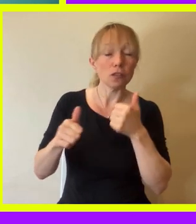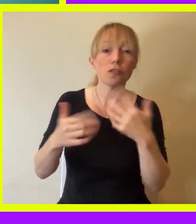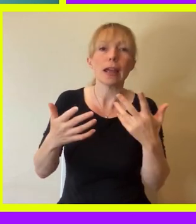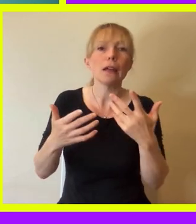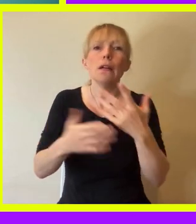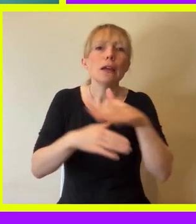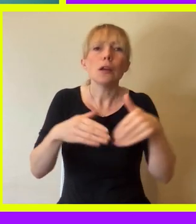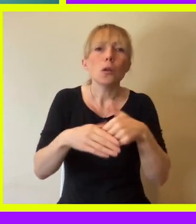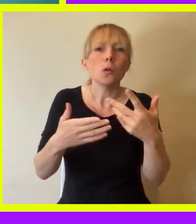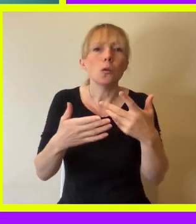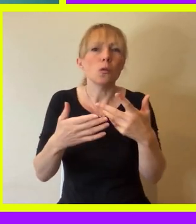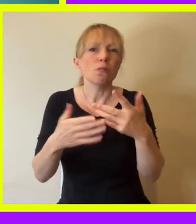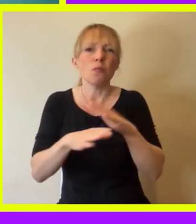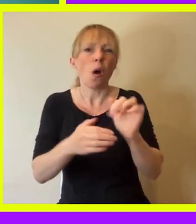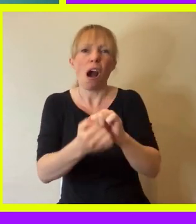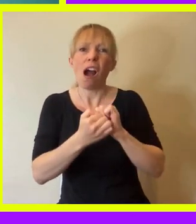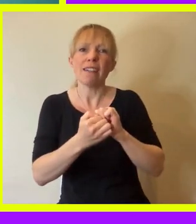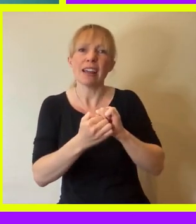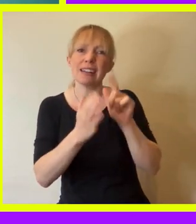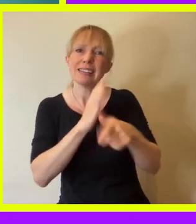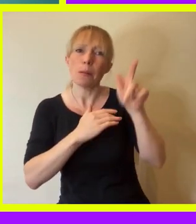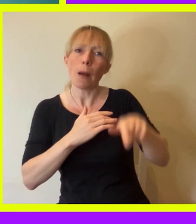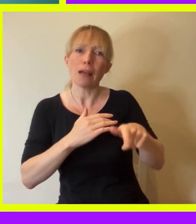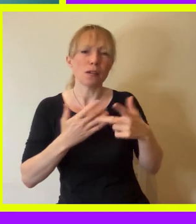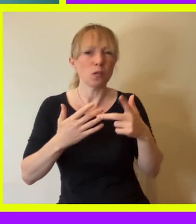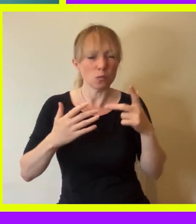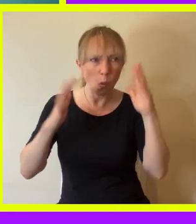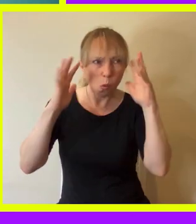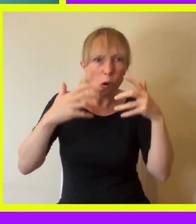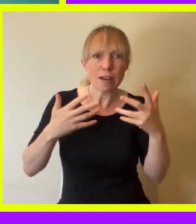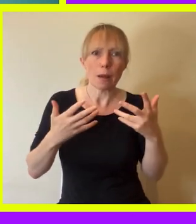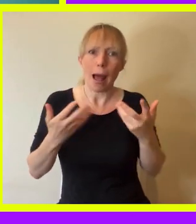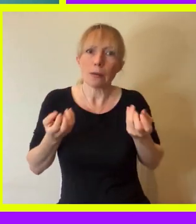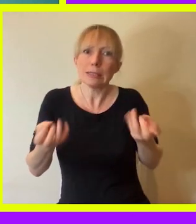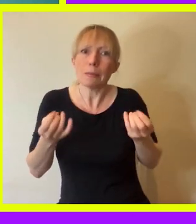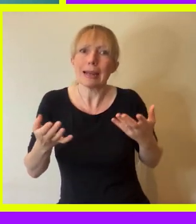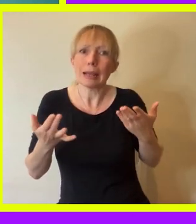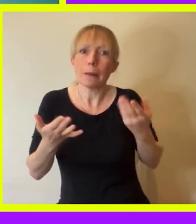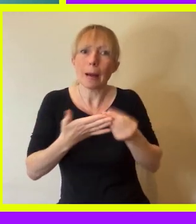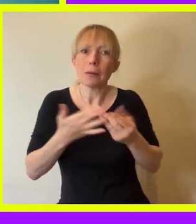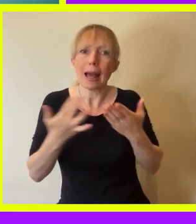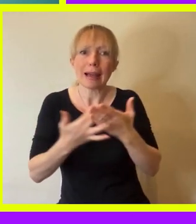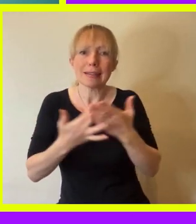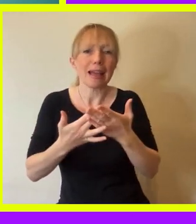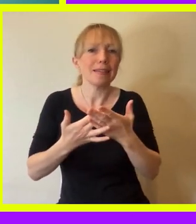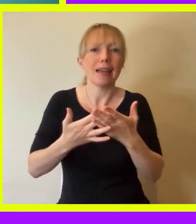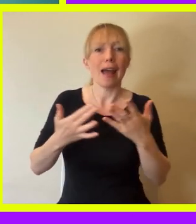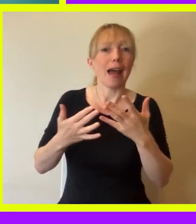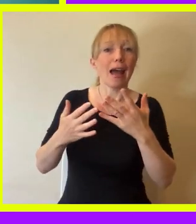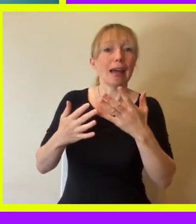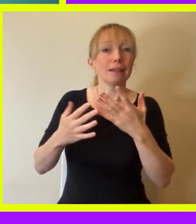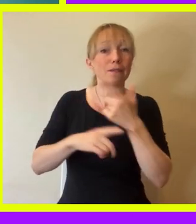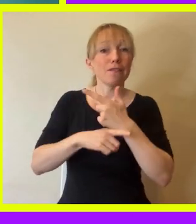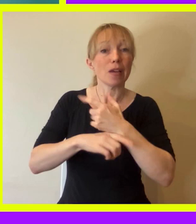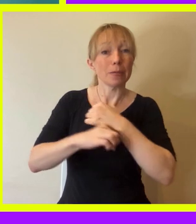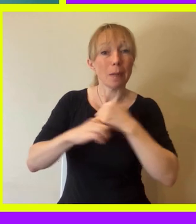for fear of having to think about or spend money on access. It can include inaccessible film sets and workspaces generally.